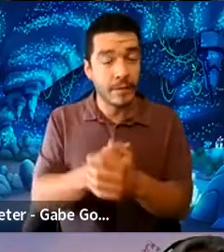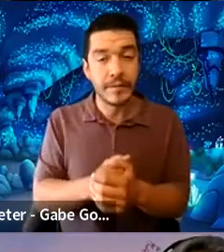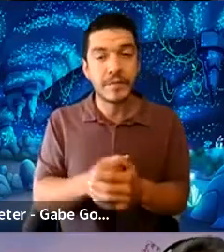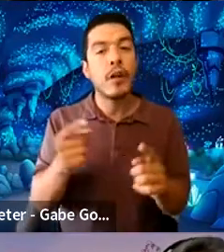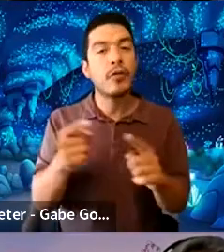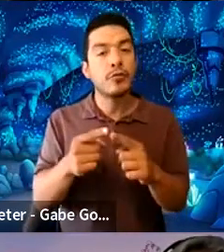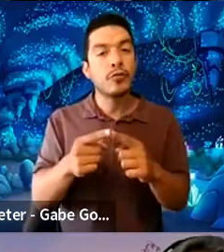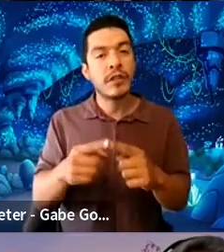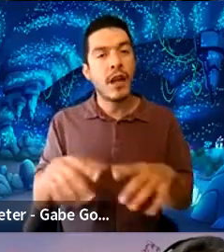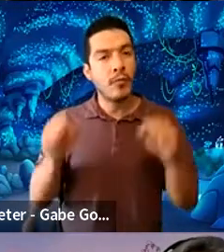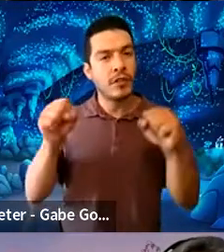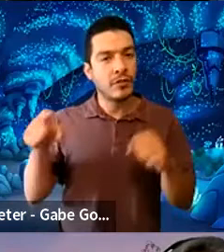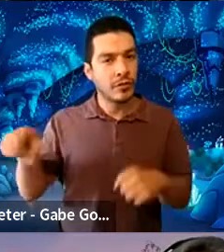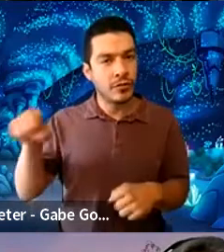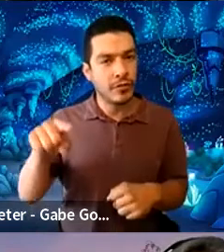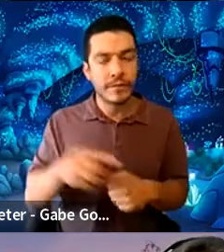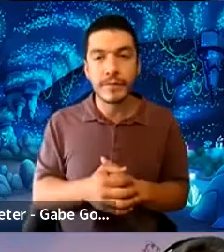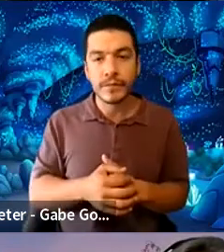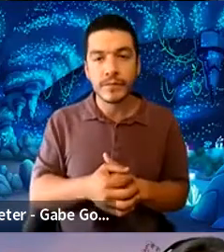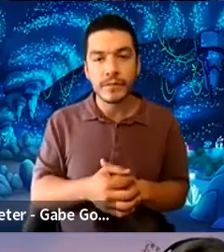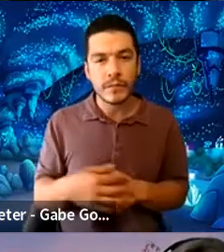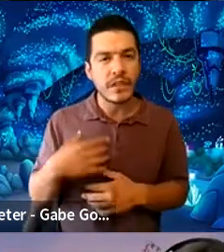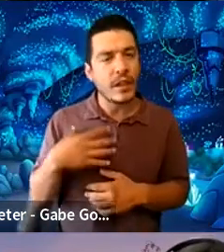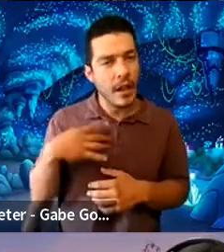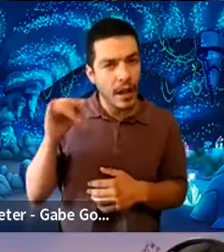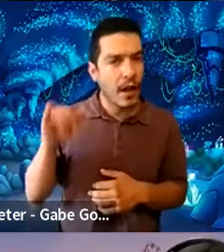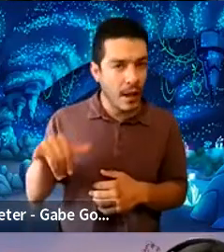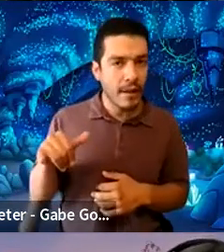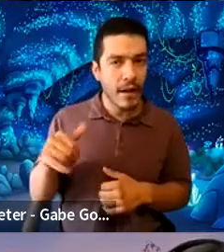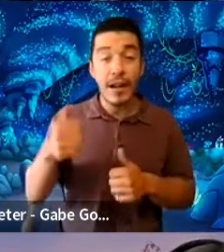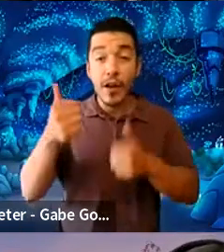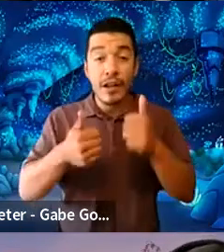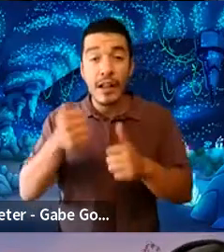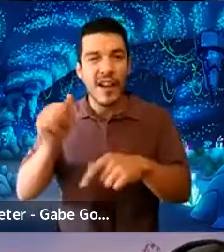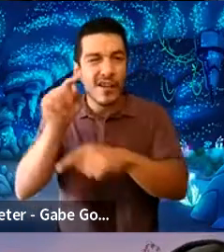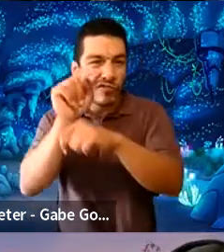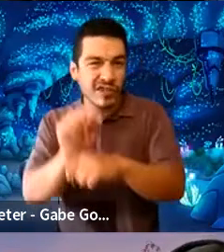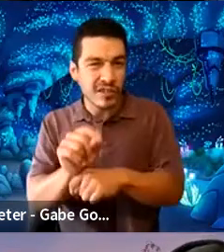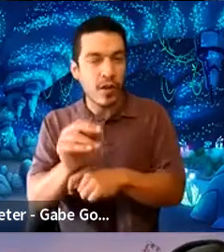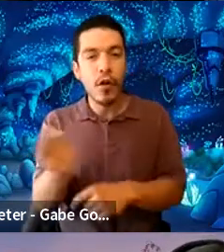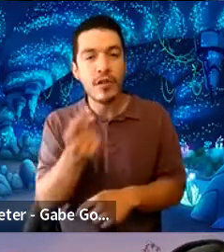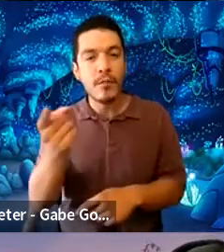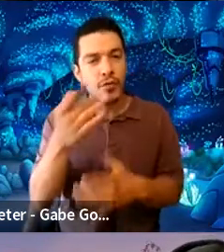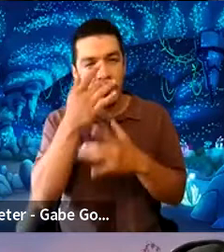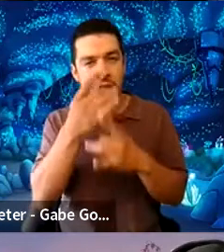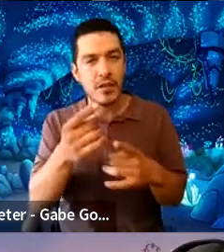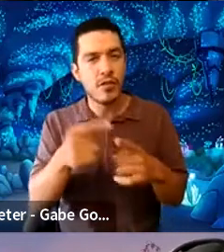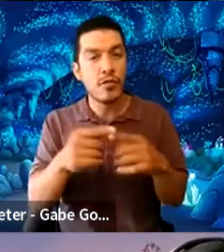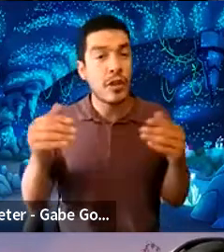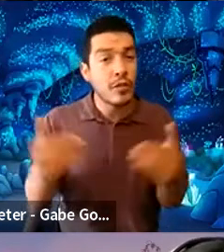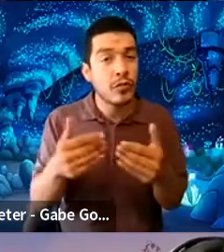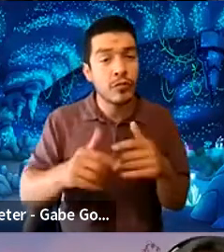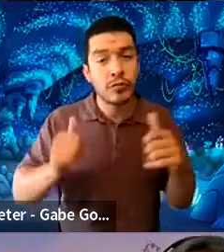to embrace her. And I liked that that was either a tradition or something that you were introducing to the